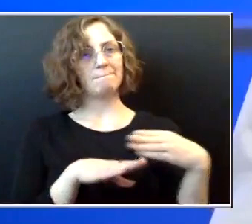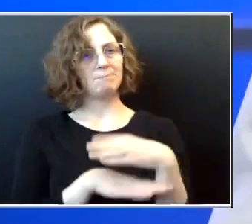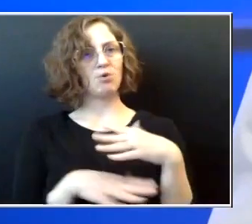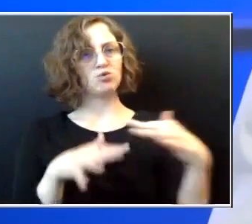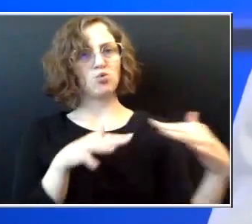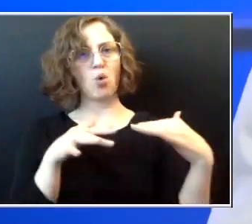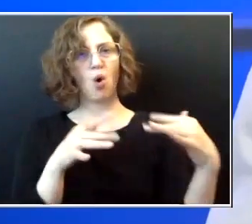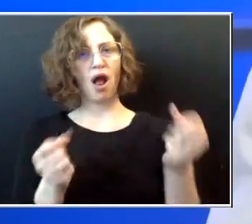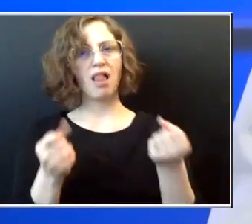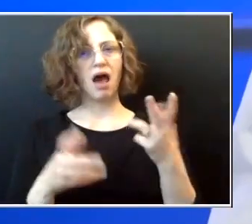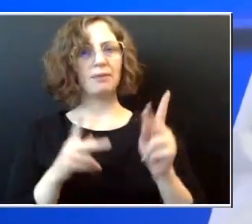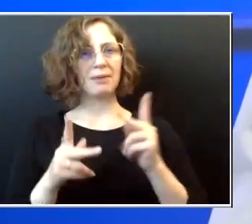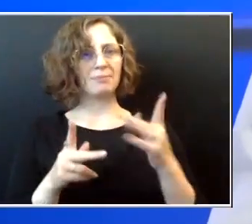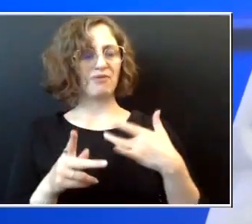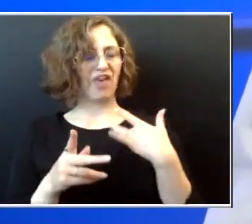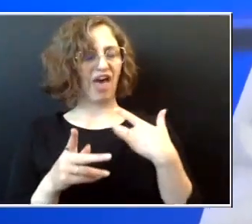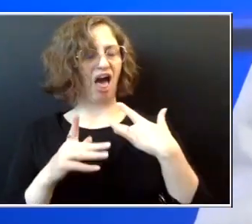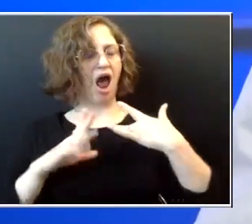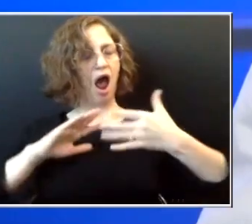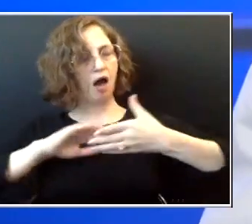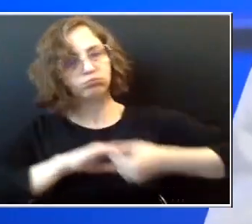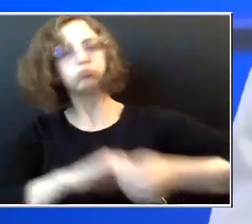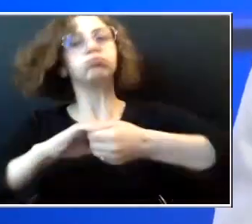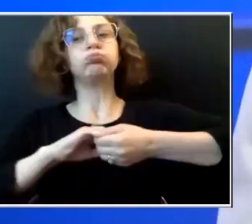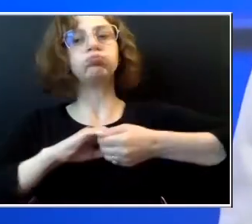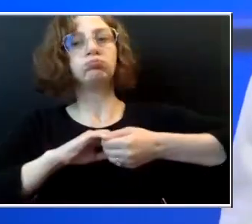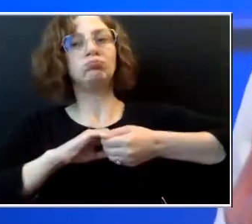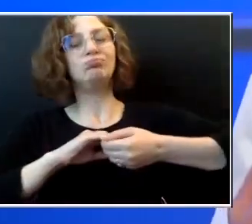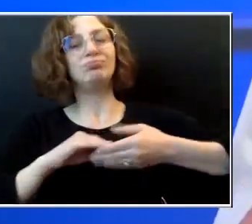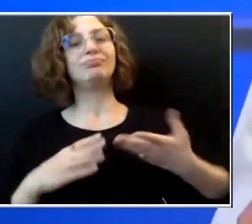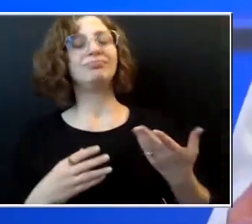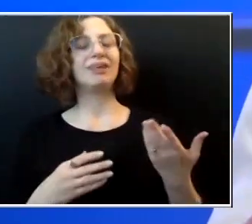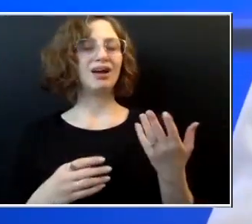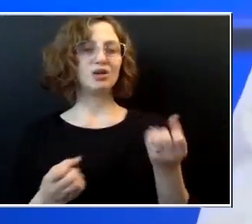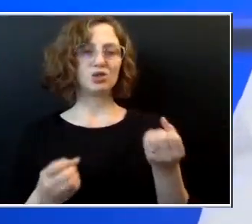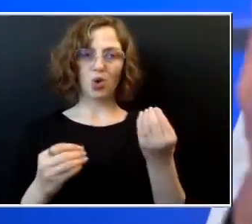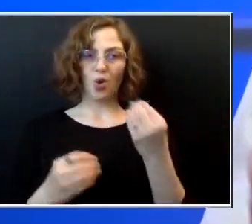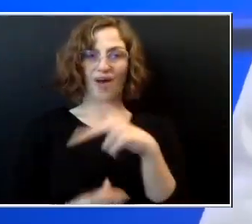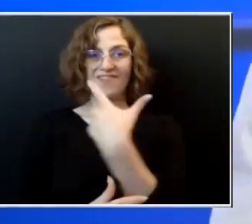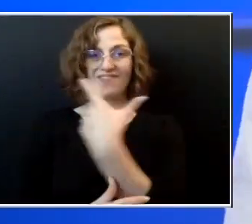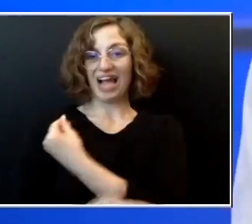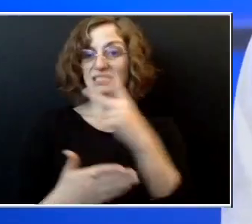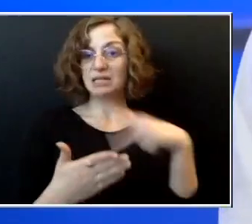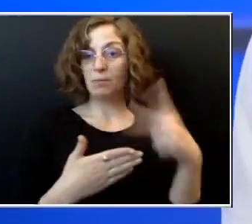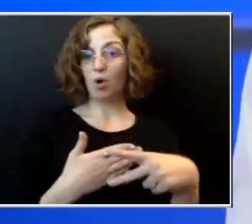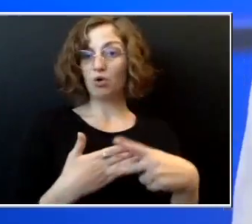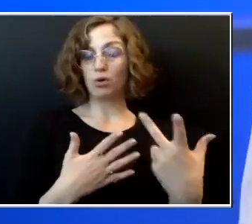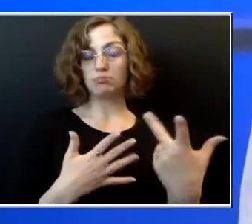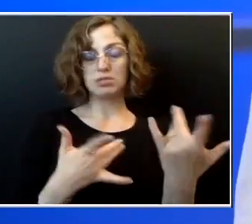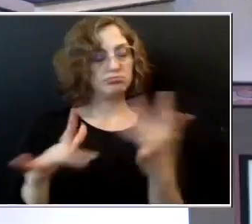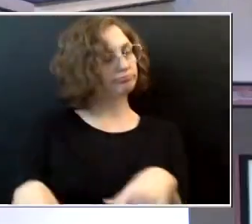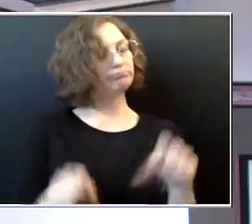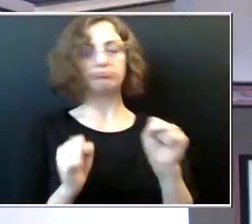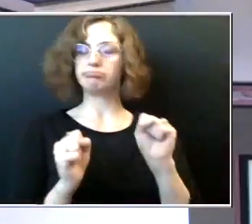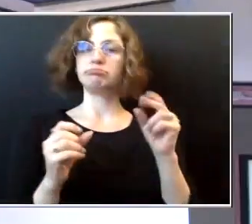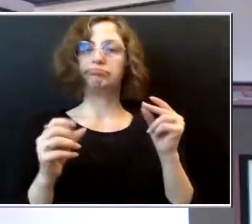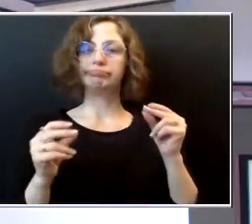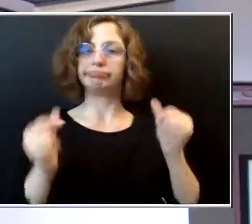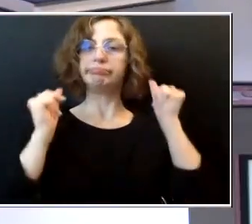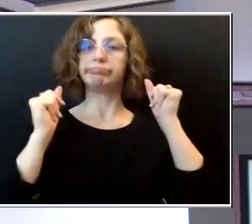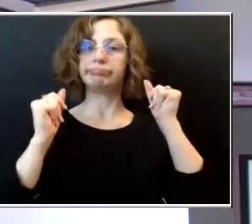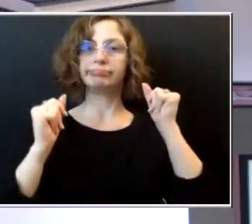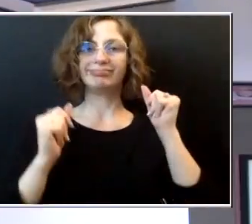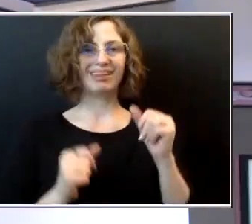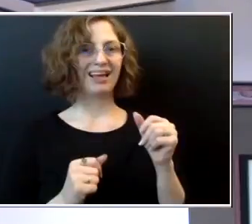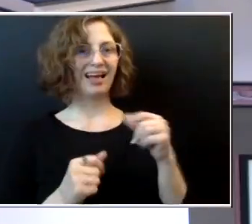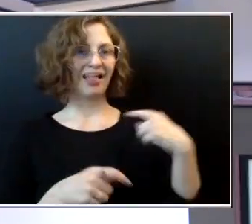spirit of unification right after the war, and vaccine programs were adopted like as... Well, the Spanish flu must have still been